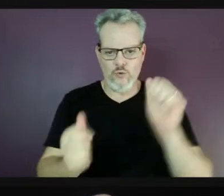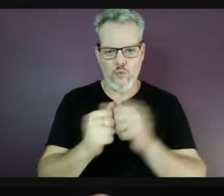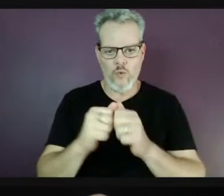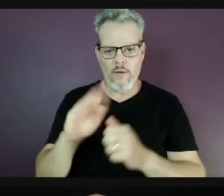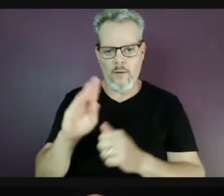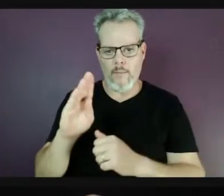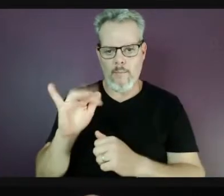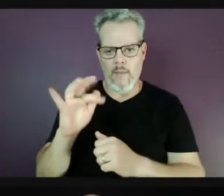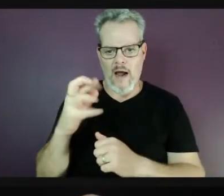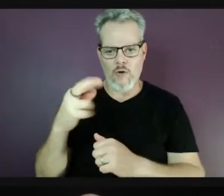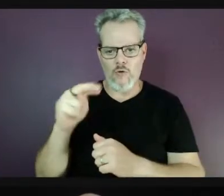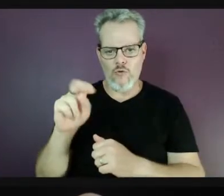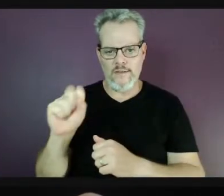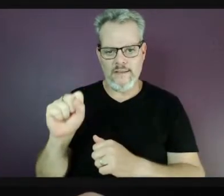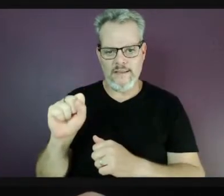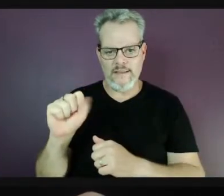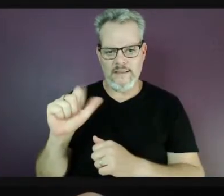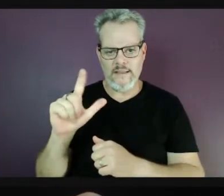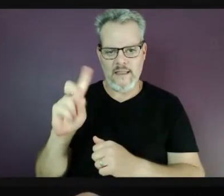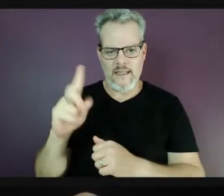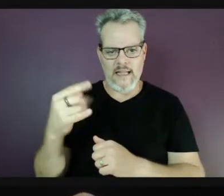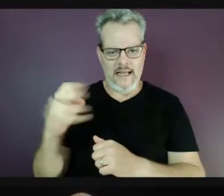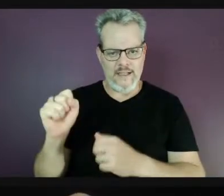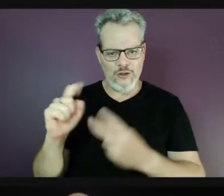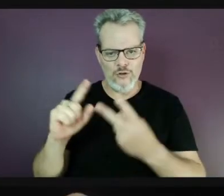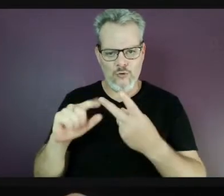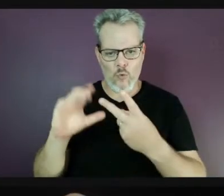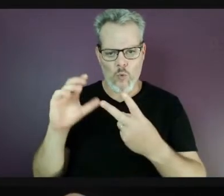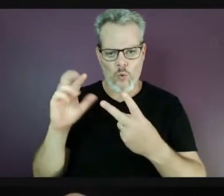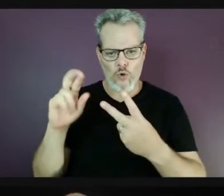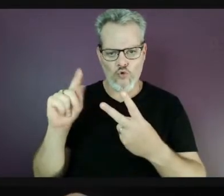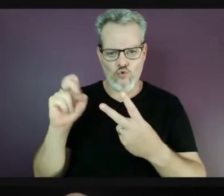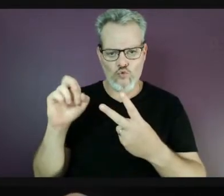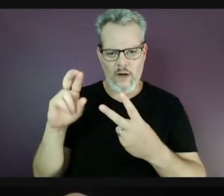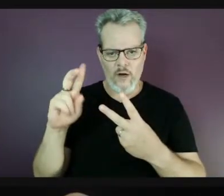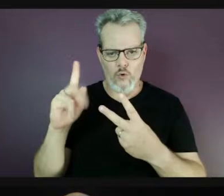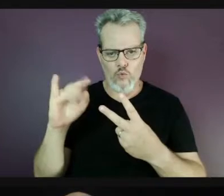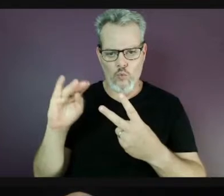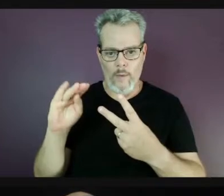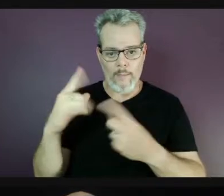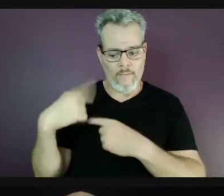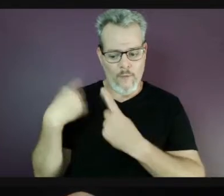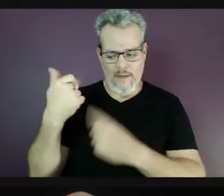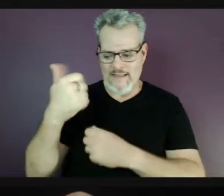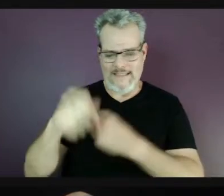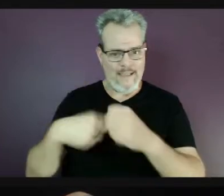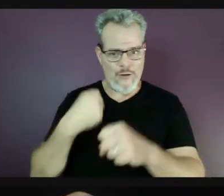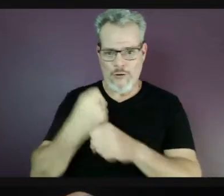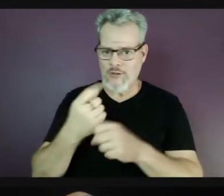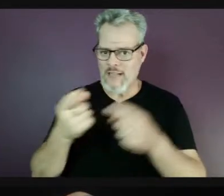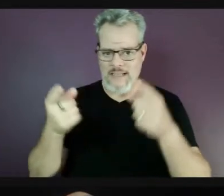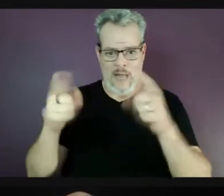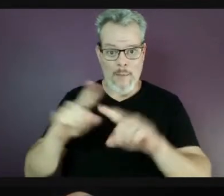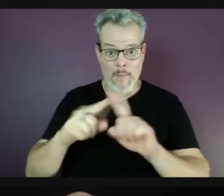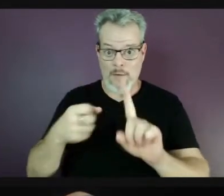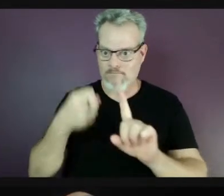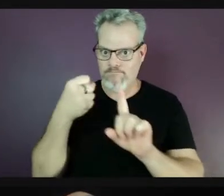Rim either, right? Over the last 10 years, this is really something that's just happened unique to this month, this past month here.